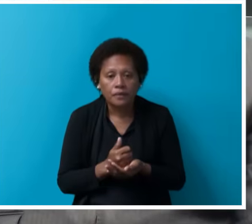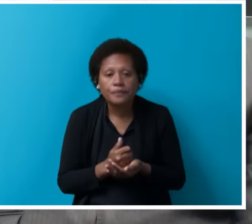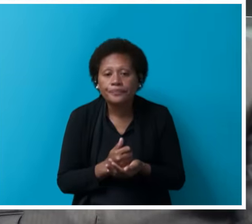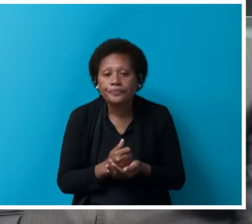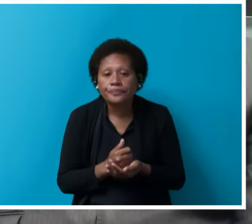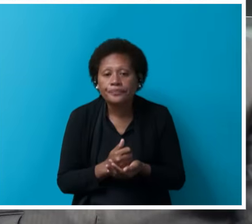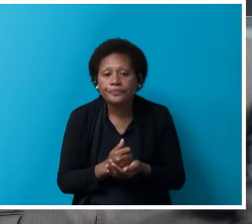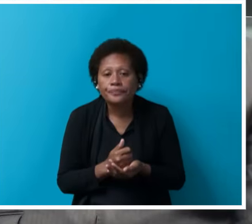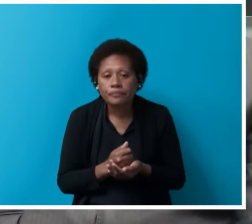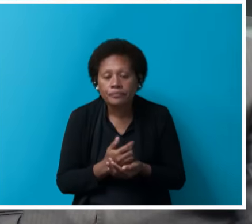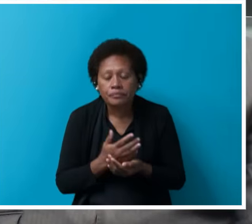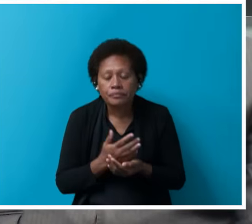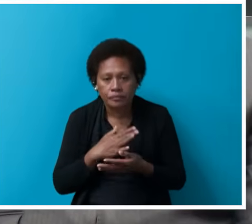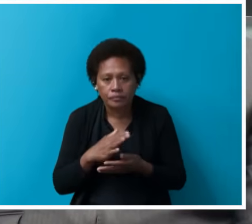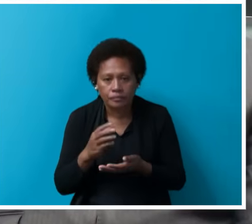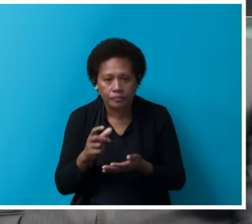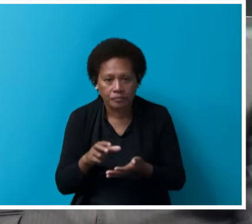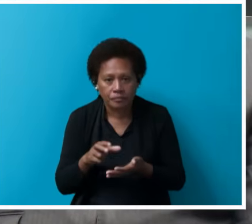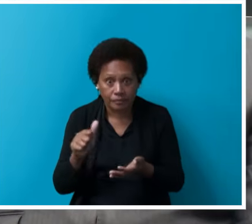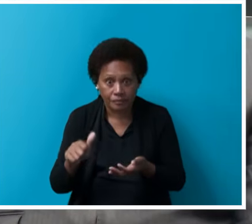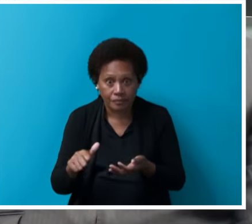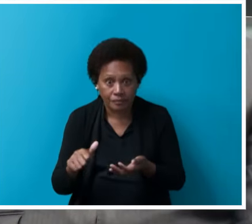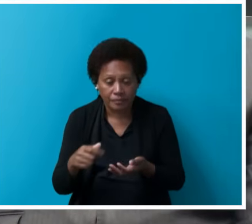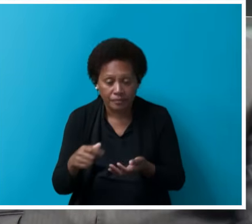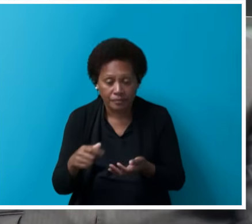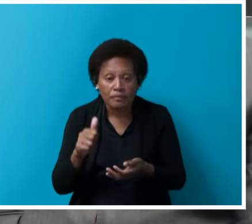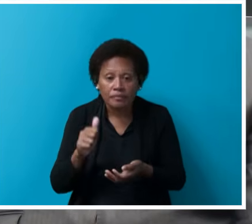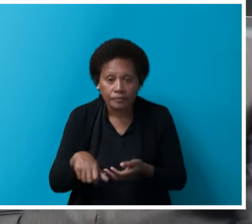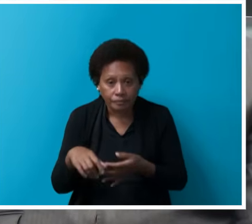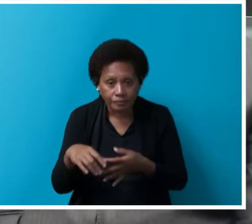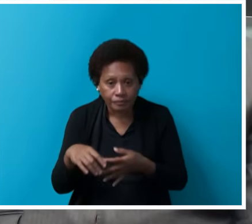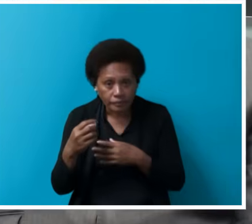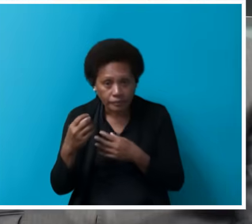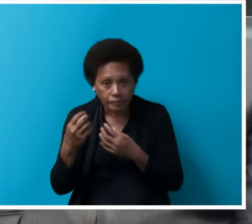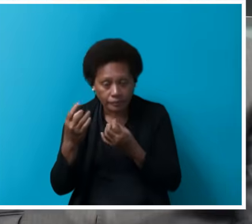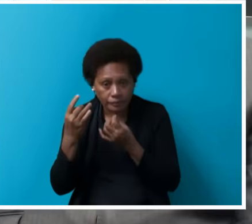misinformation that was provided. Honorable Dinesh Sharma